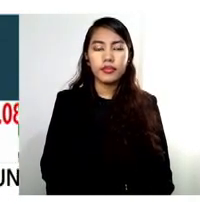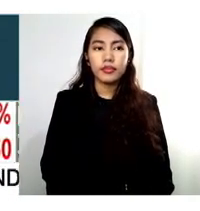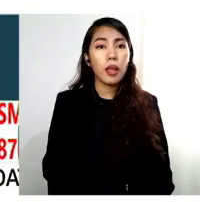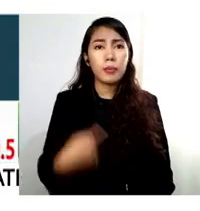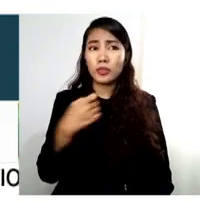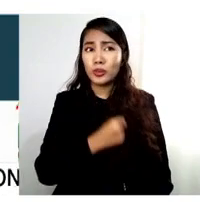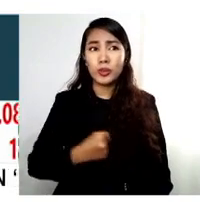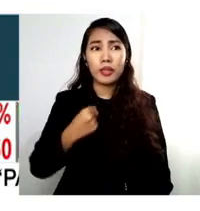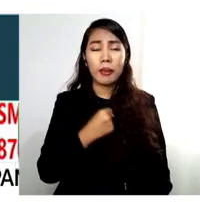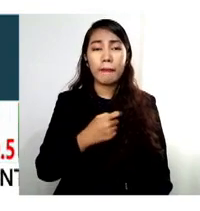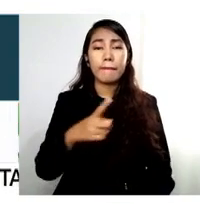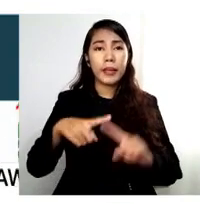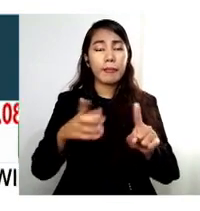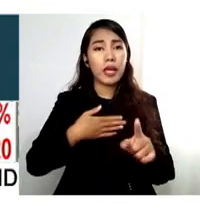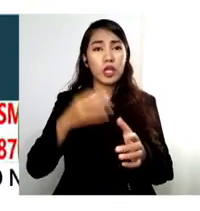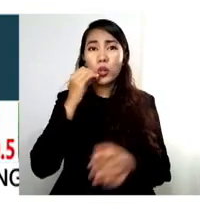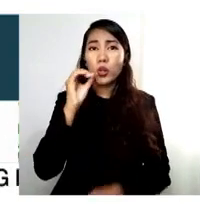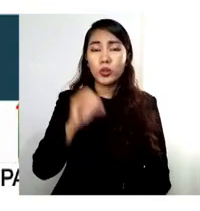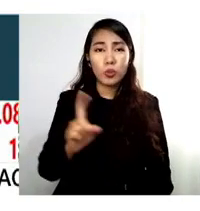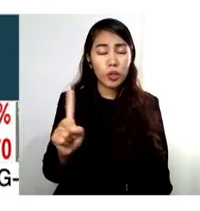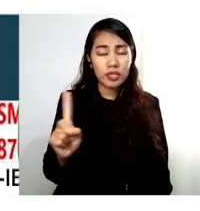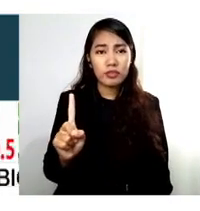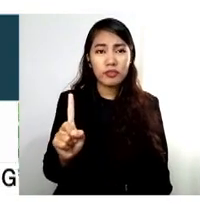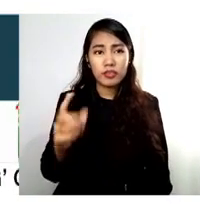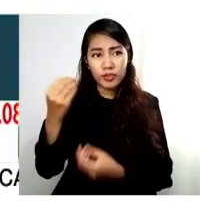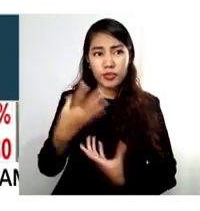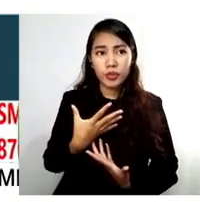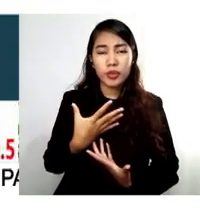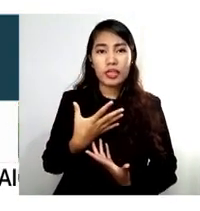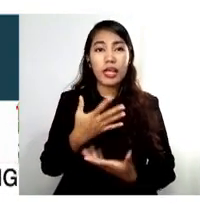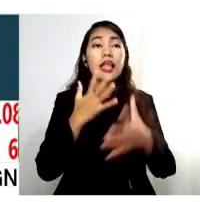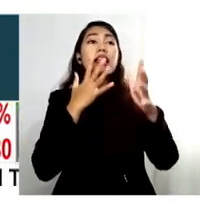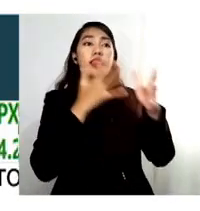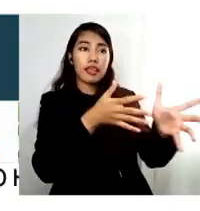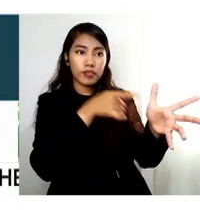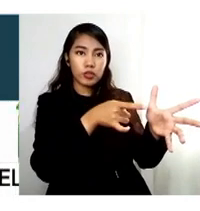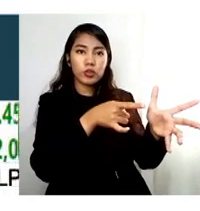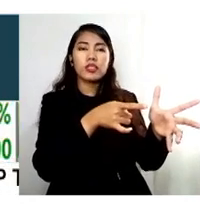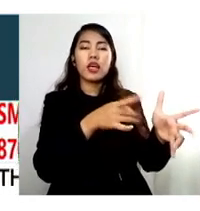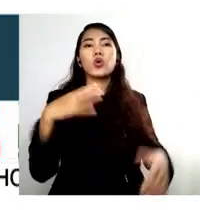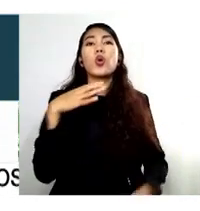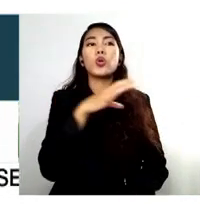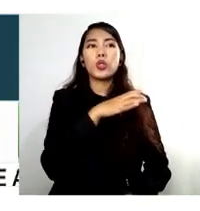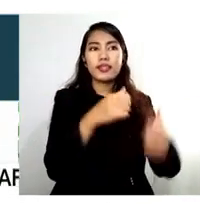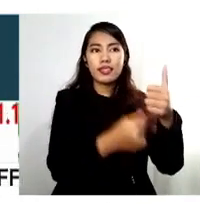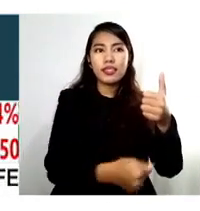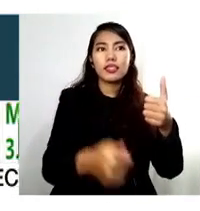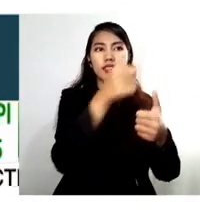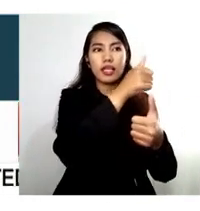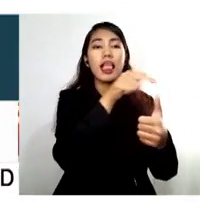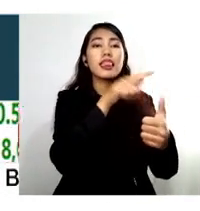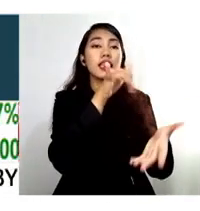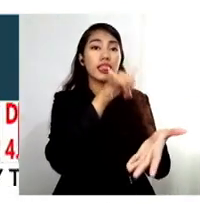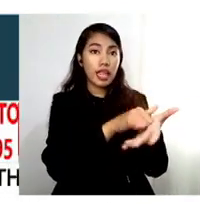my marching orders is to leave the matter to the House leadership. This is an issue